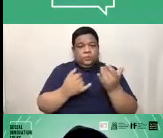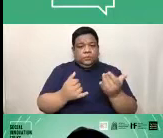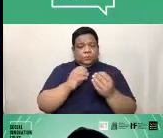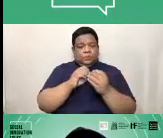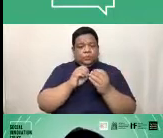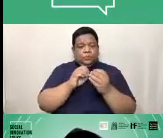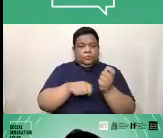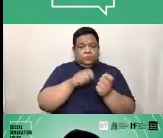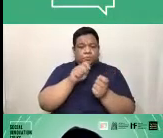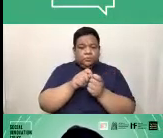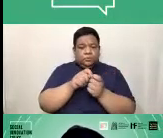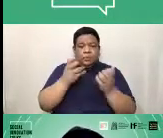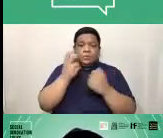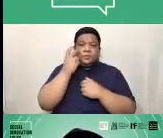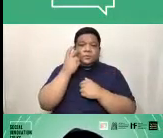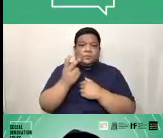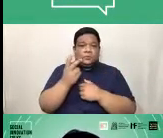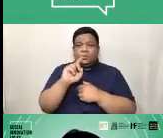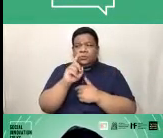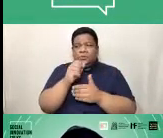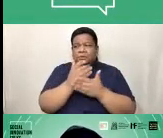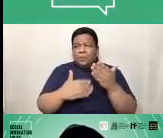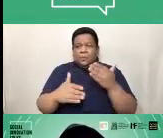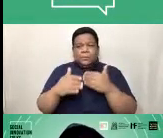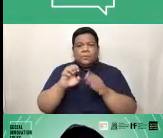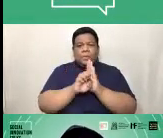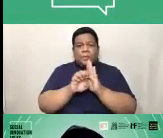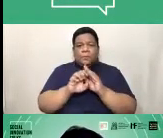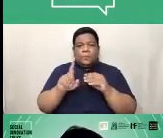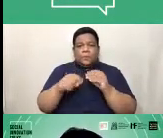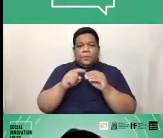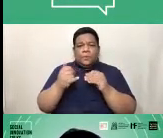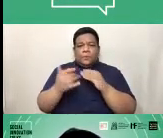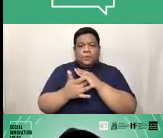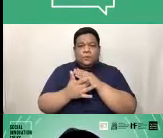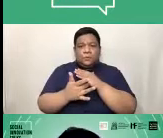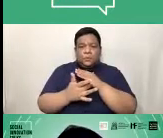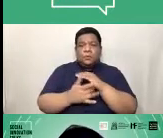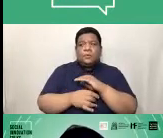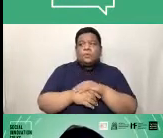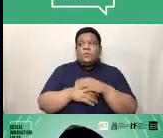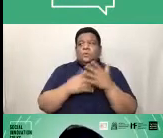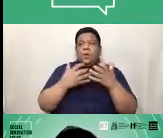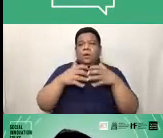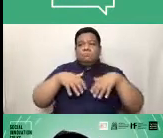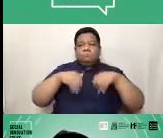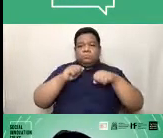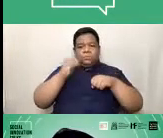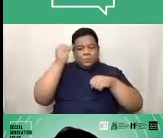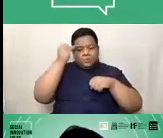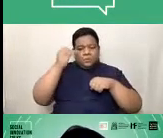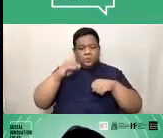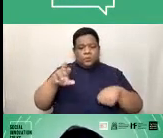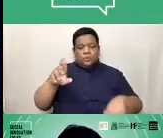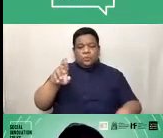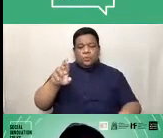We want to look at what are some discrete examples of this technology. We want to take concept ideas like robots, which for